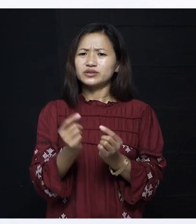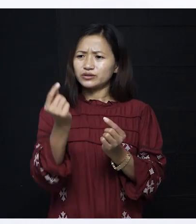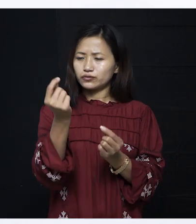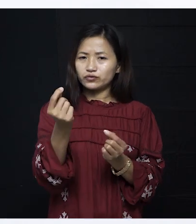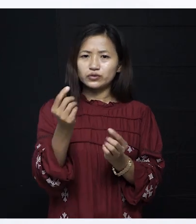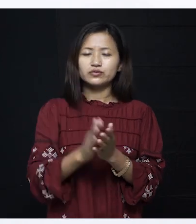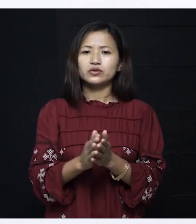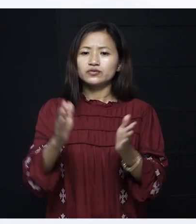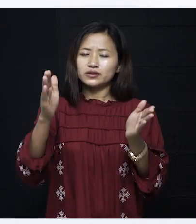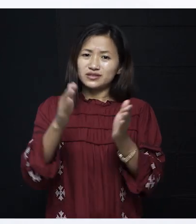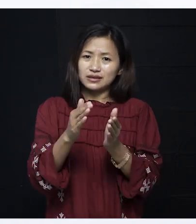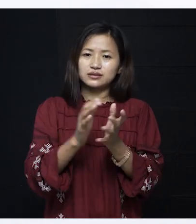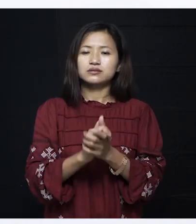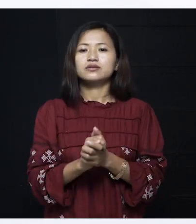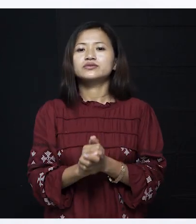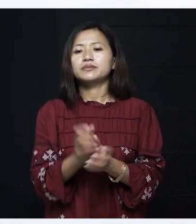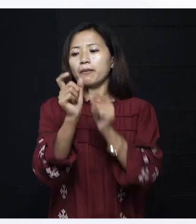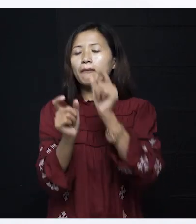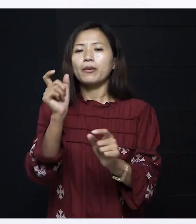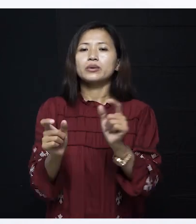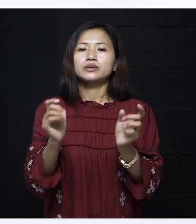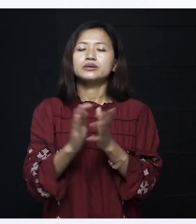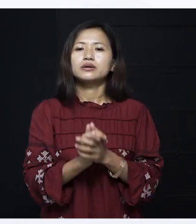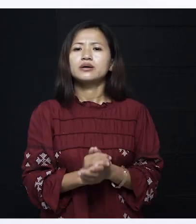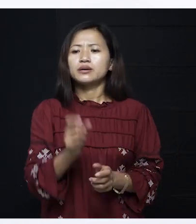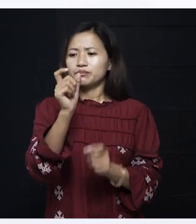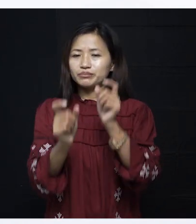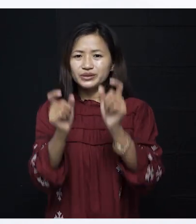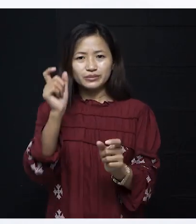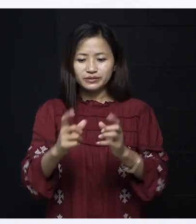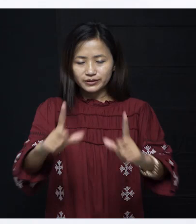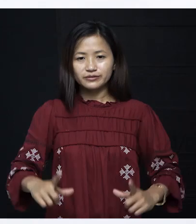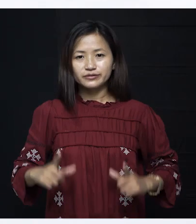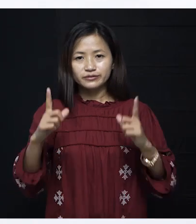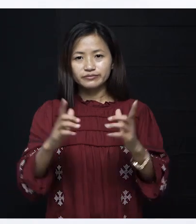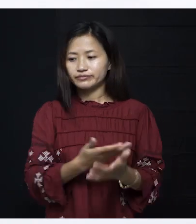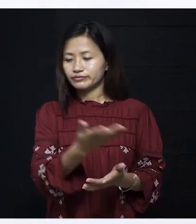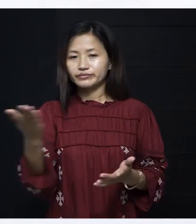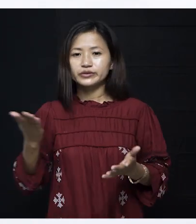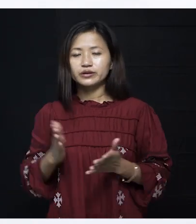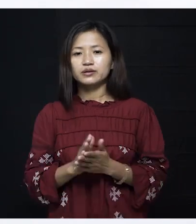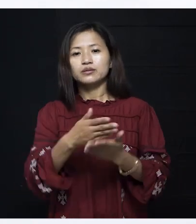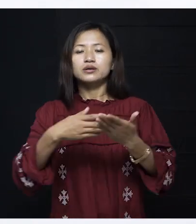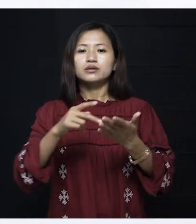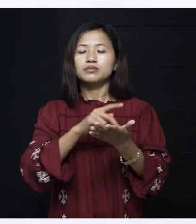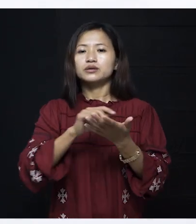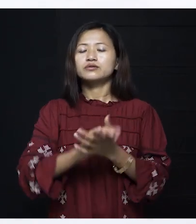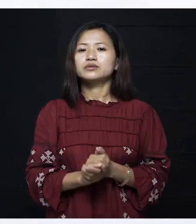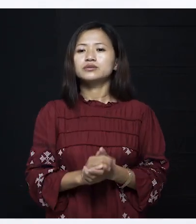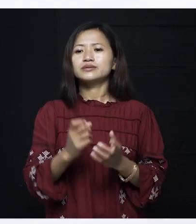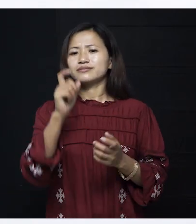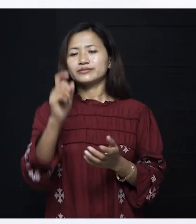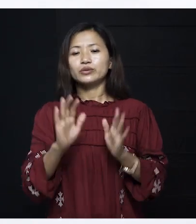few for the size of the population. So people are living there, apart from the people, we also have these